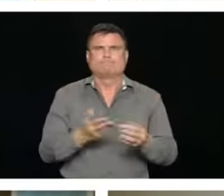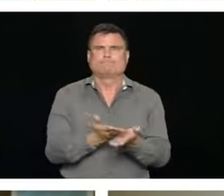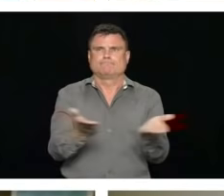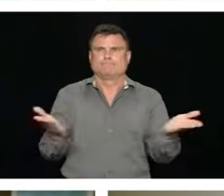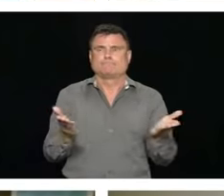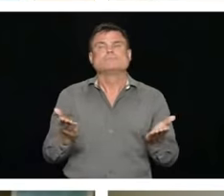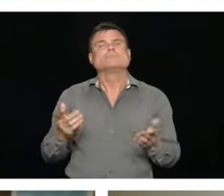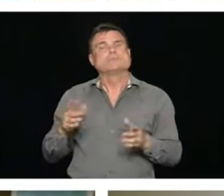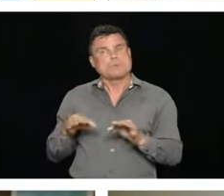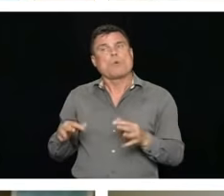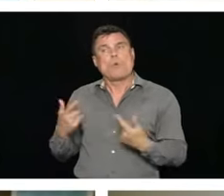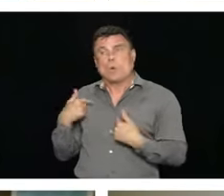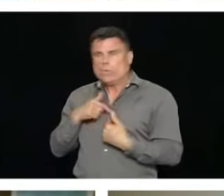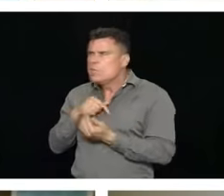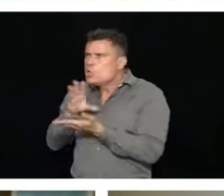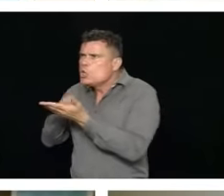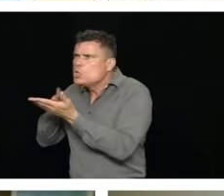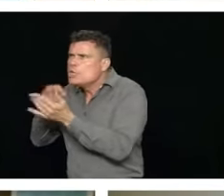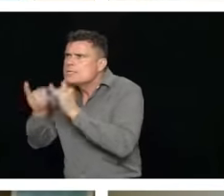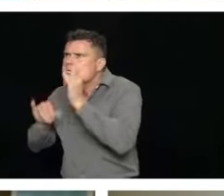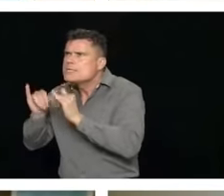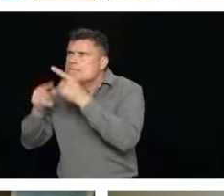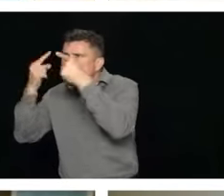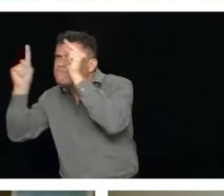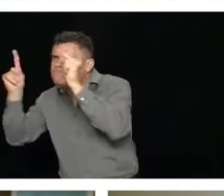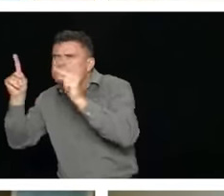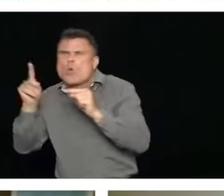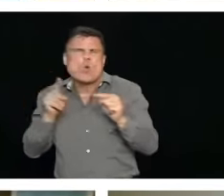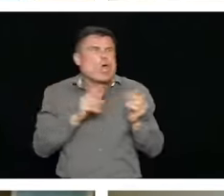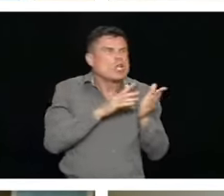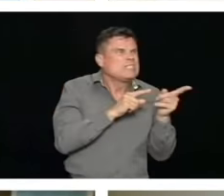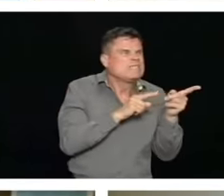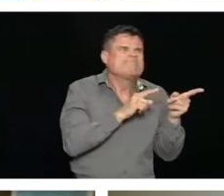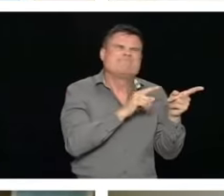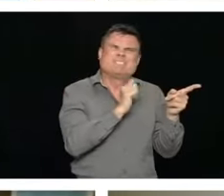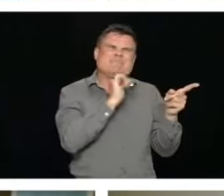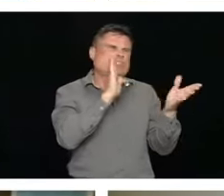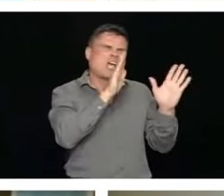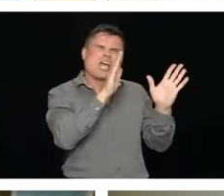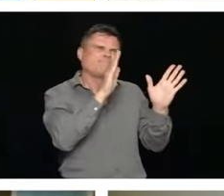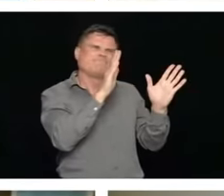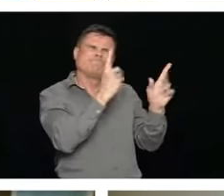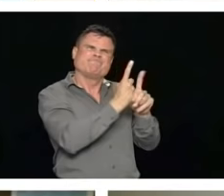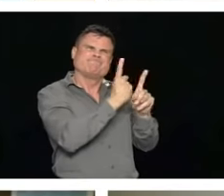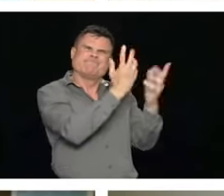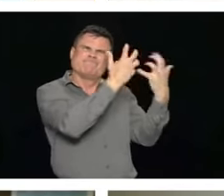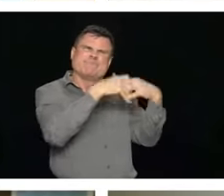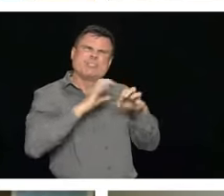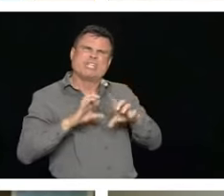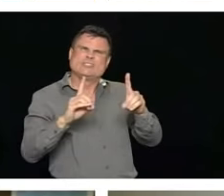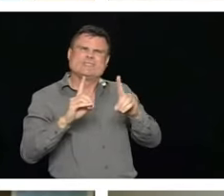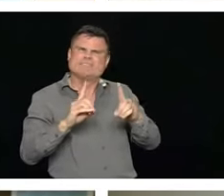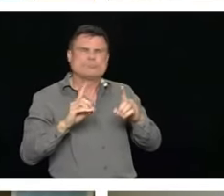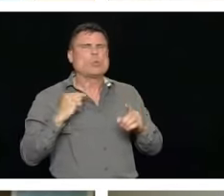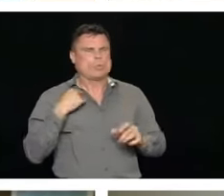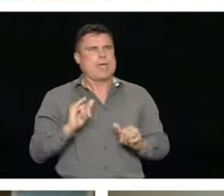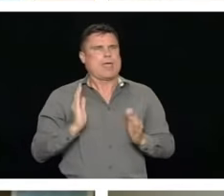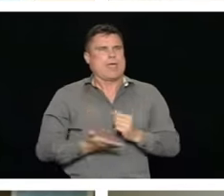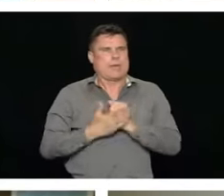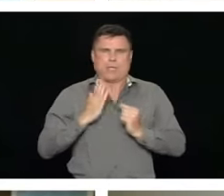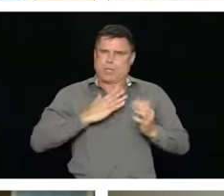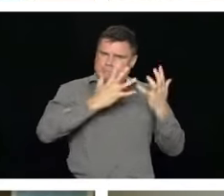bit difficult, and be ready and prepared. So I look forward to your questions as well. Yeah, thank you, Dr. Corneal.